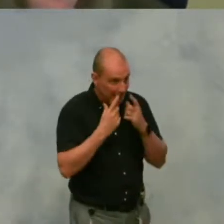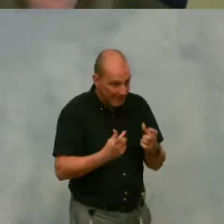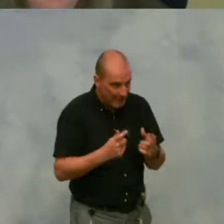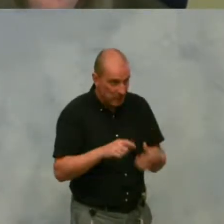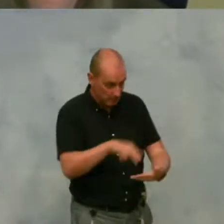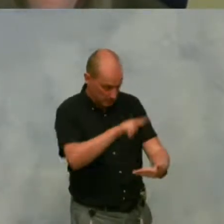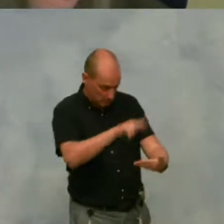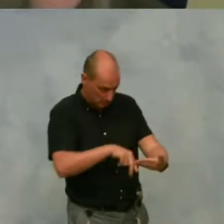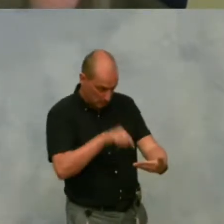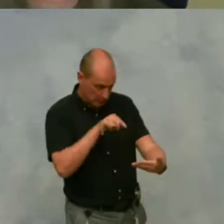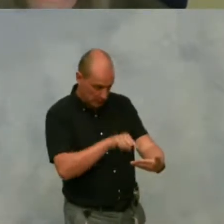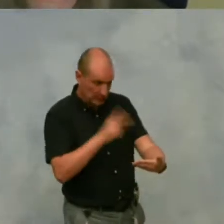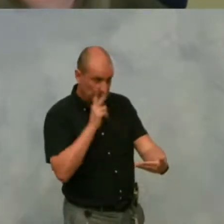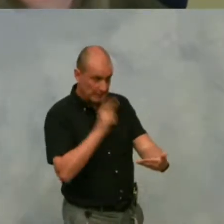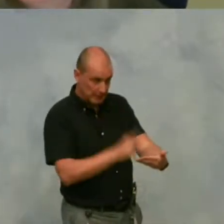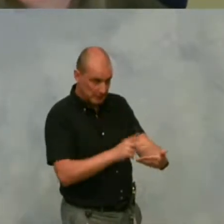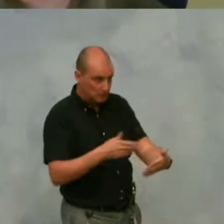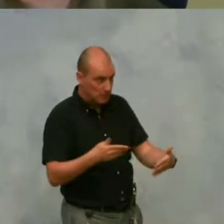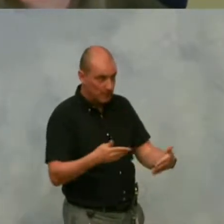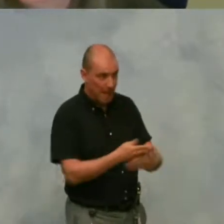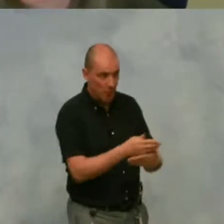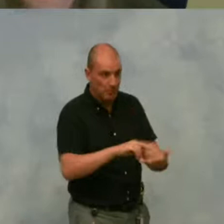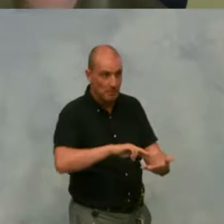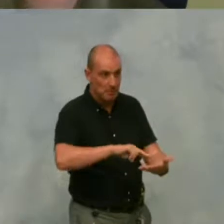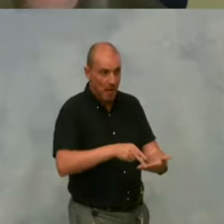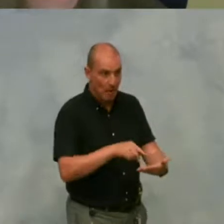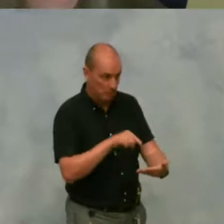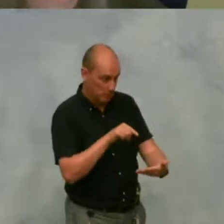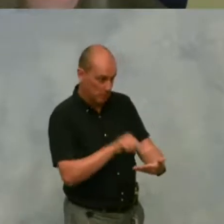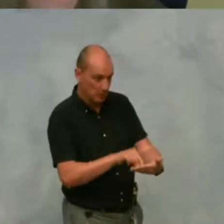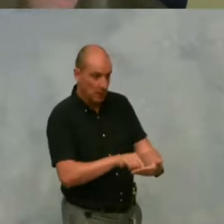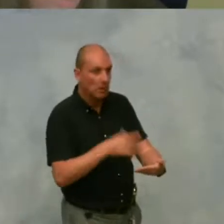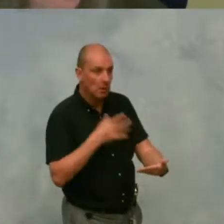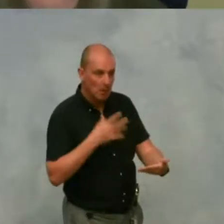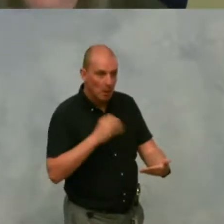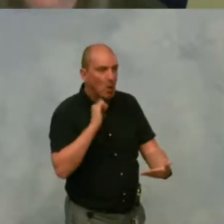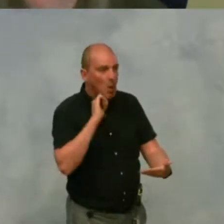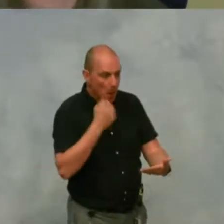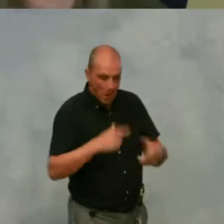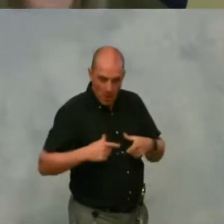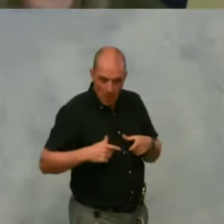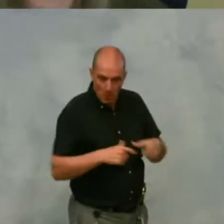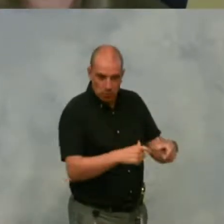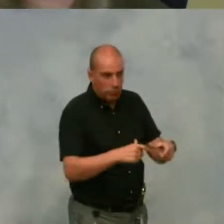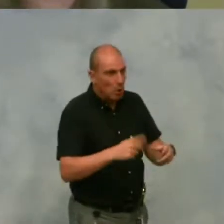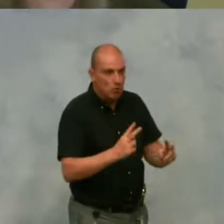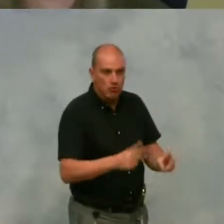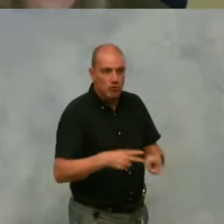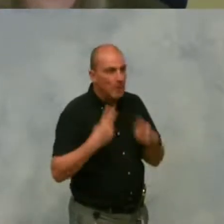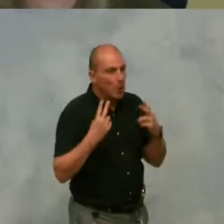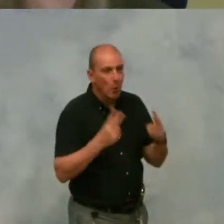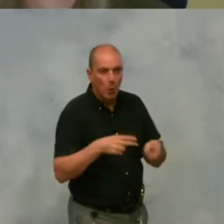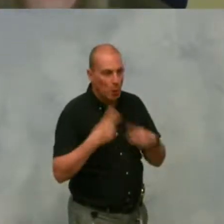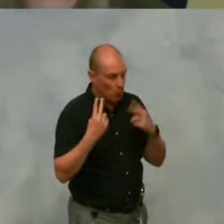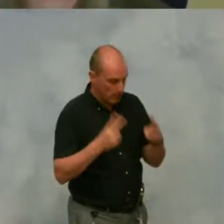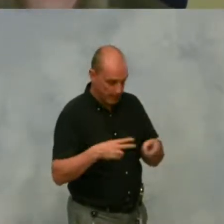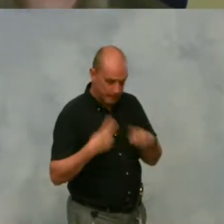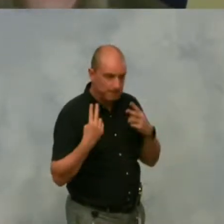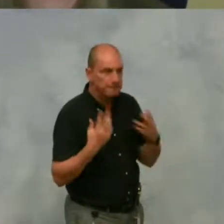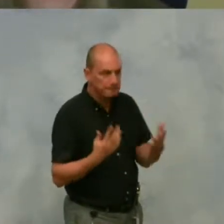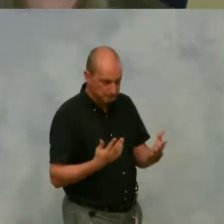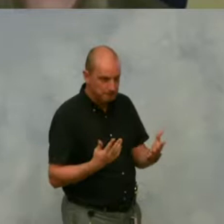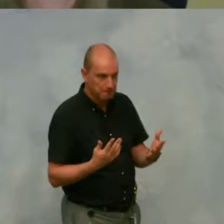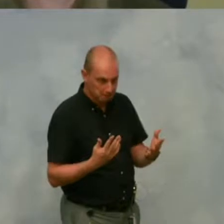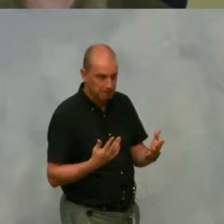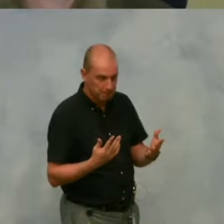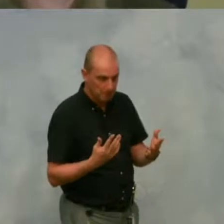action plan. We're going to keep that very much under review. And I know from our own workforce